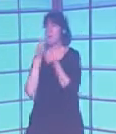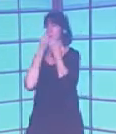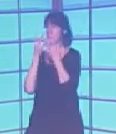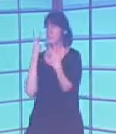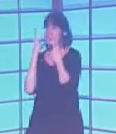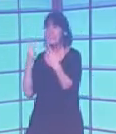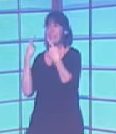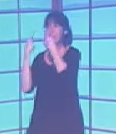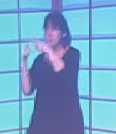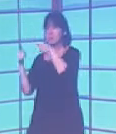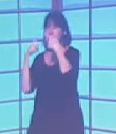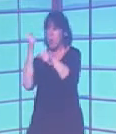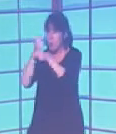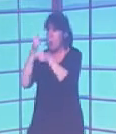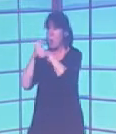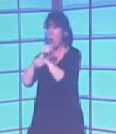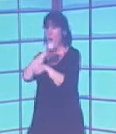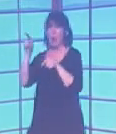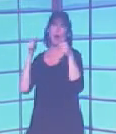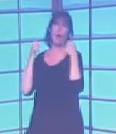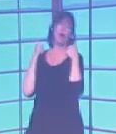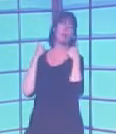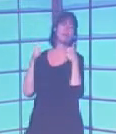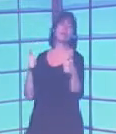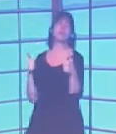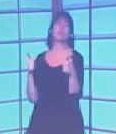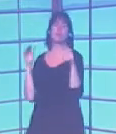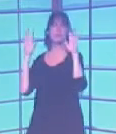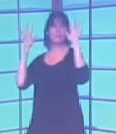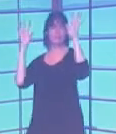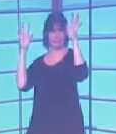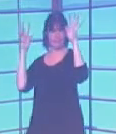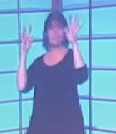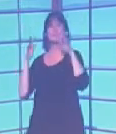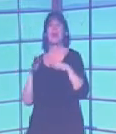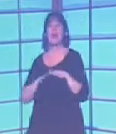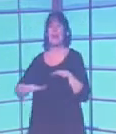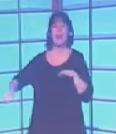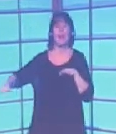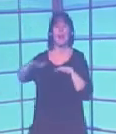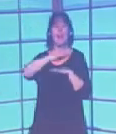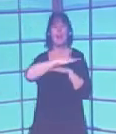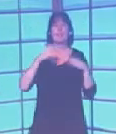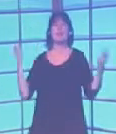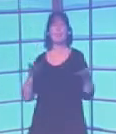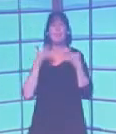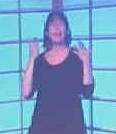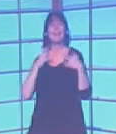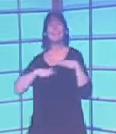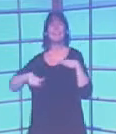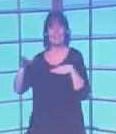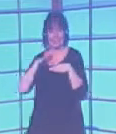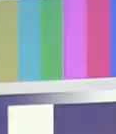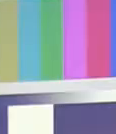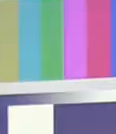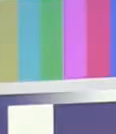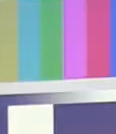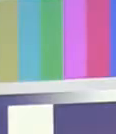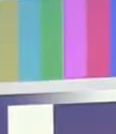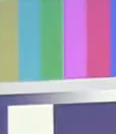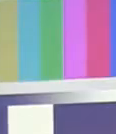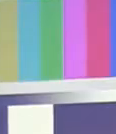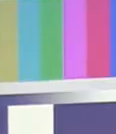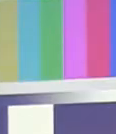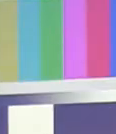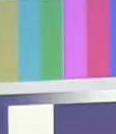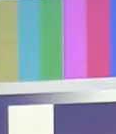that's going on in other countries. As some of you may be aware, Level Playing Field is a National Disabled Supporters Association which covers England and